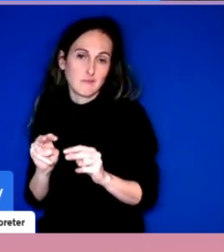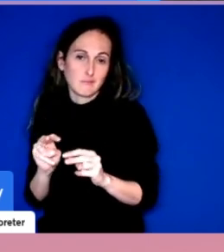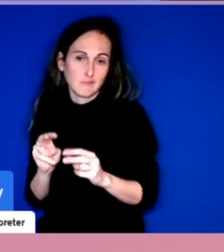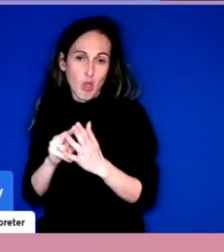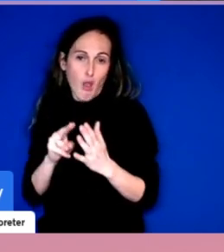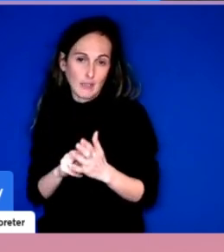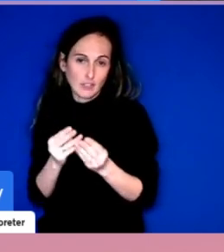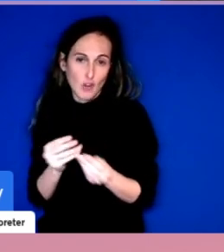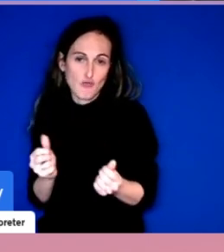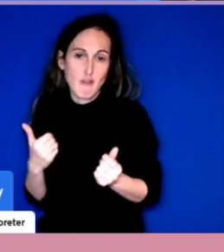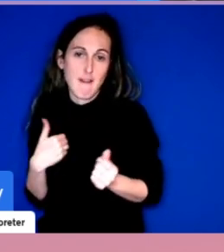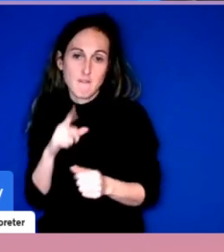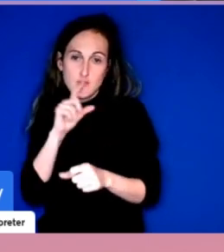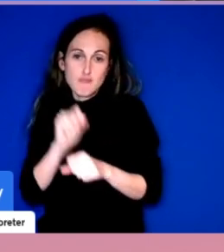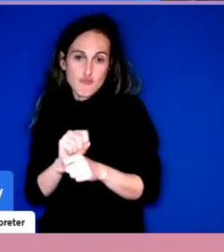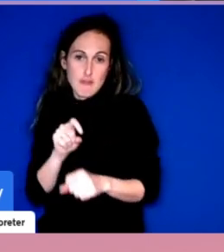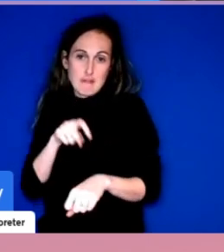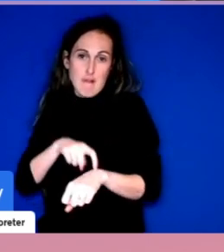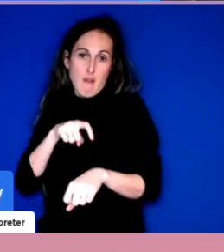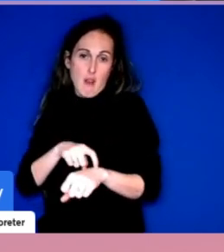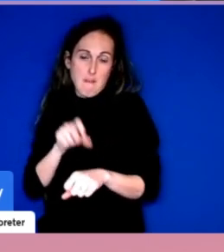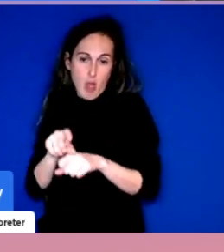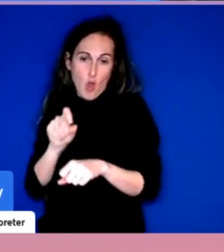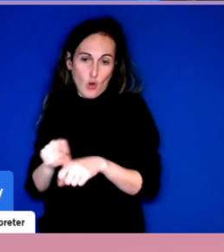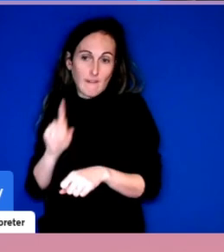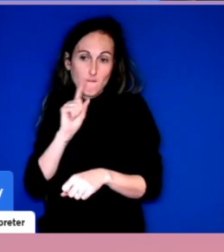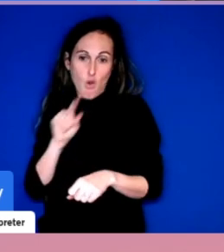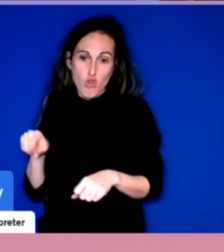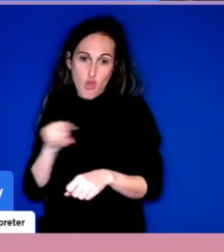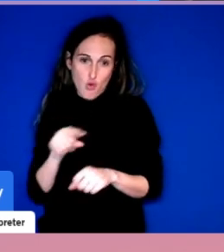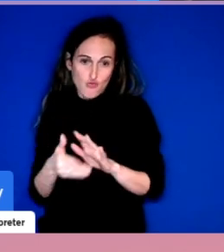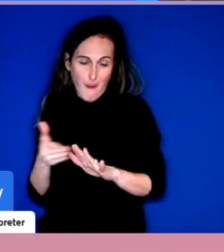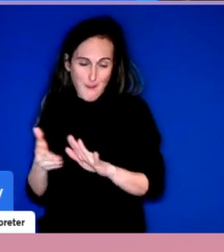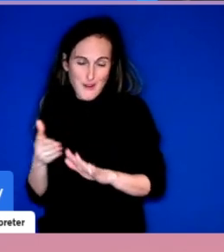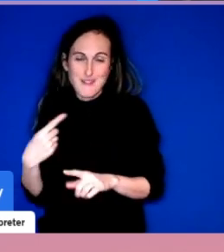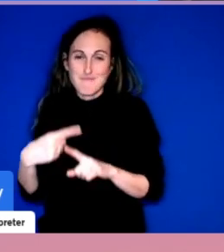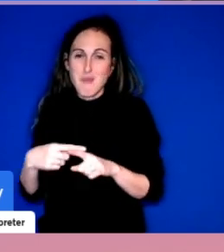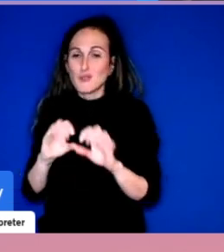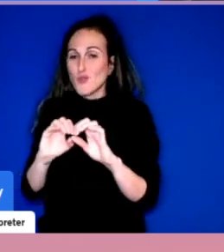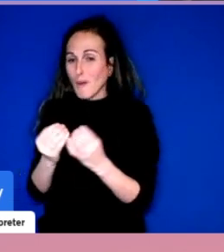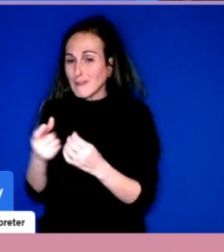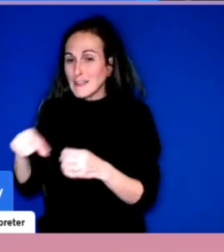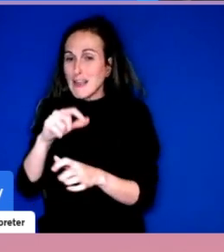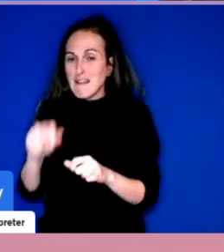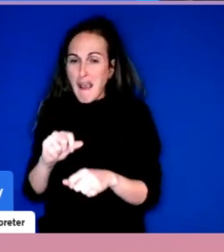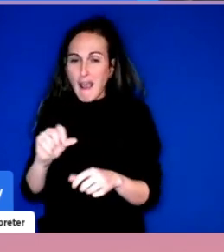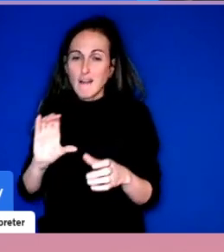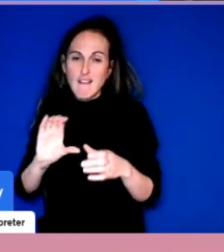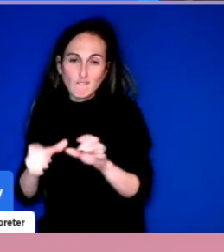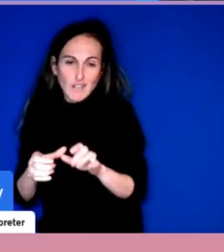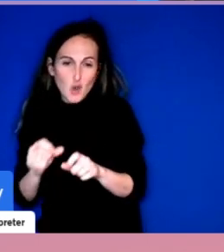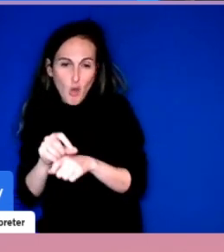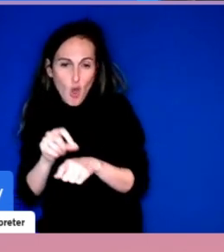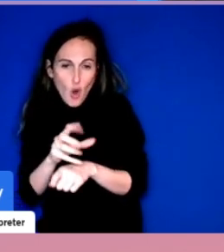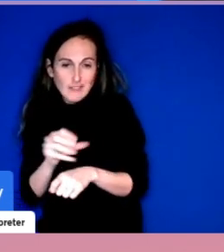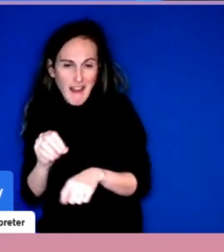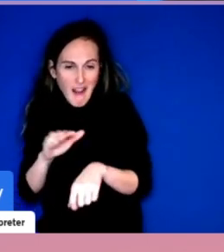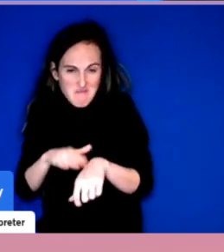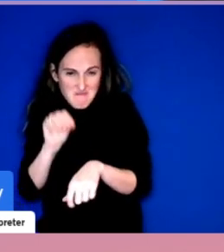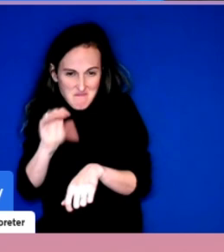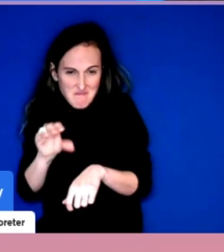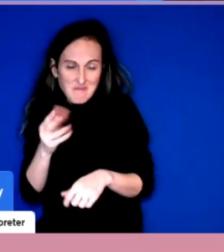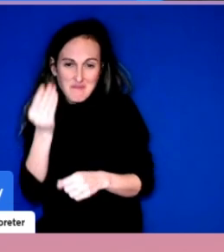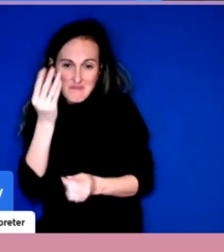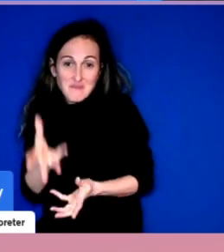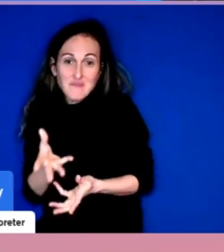real-time, uh, alerting of those operations, and organizations can configure alerts and notifications based on predefined thresholds